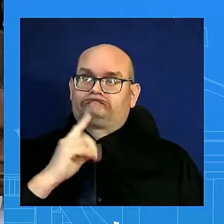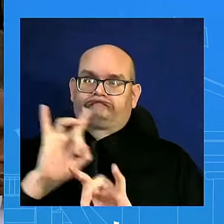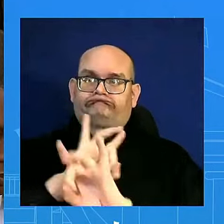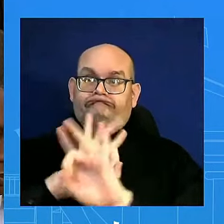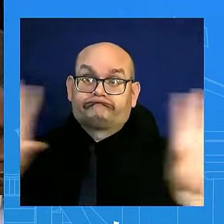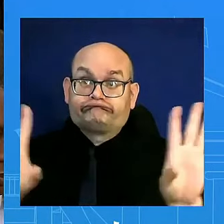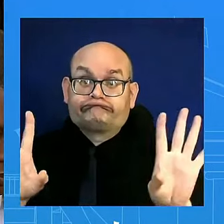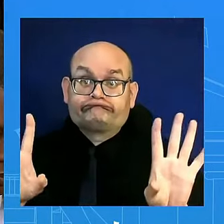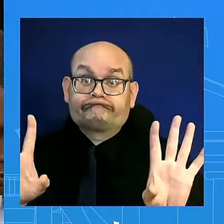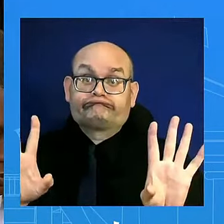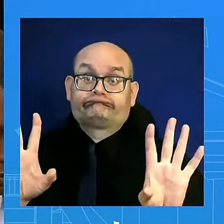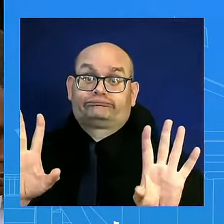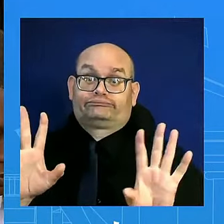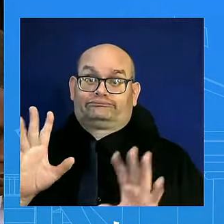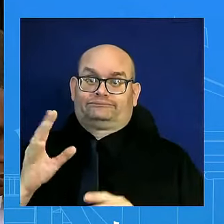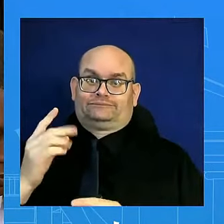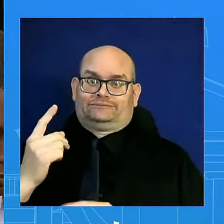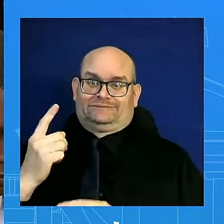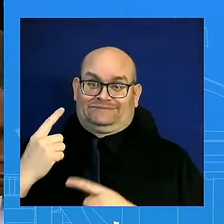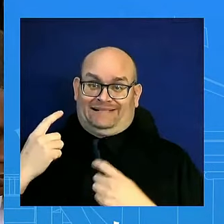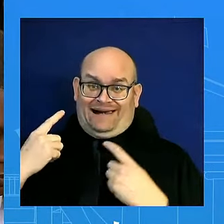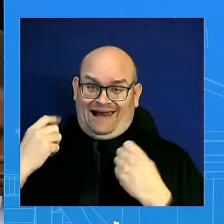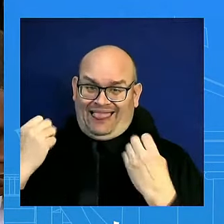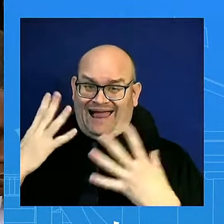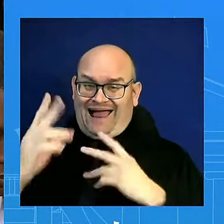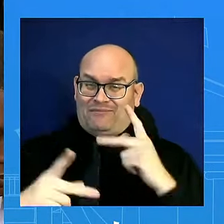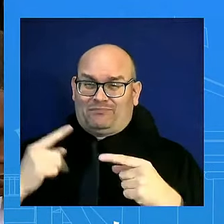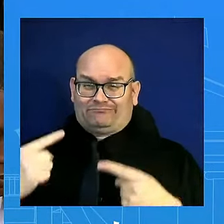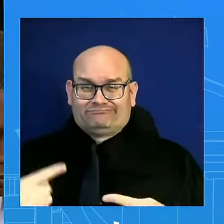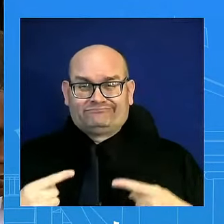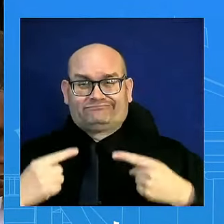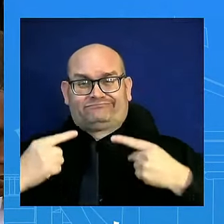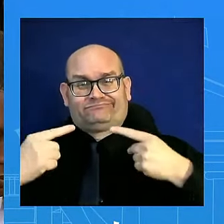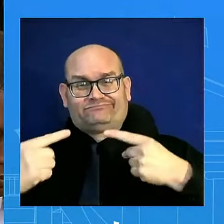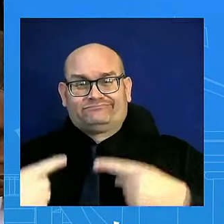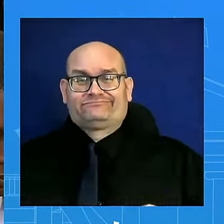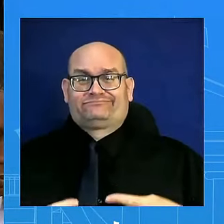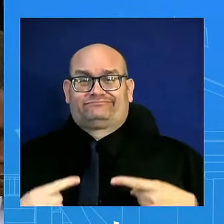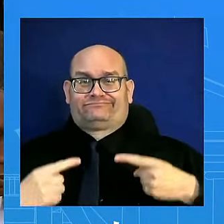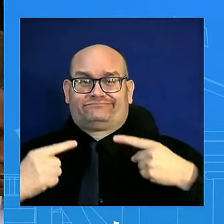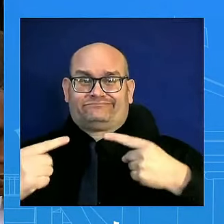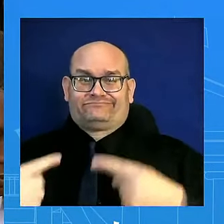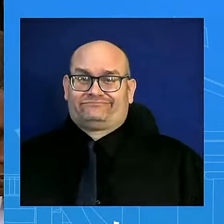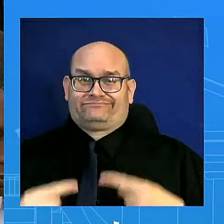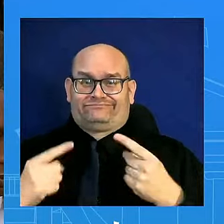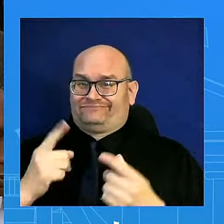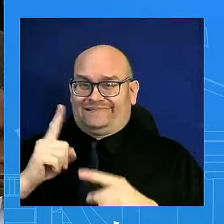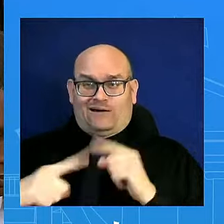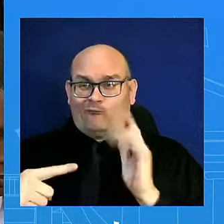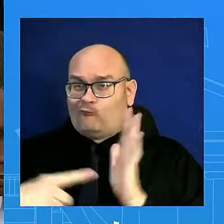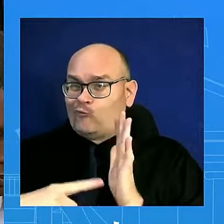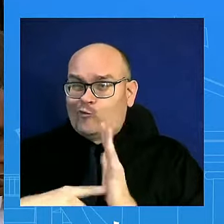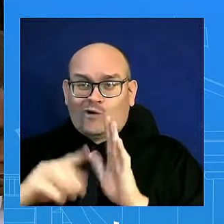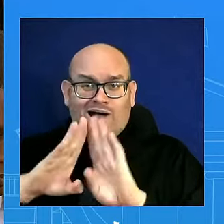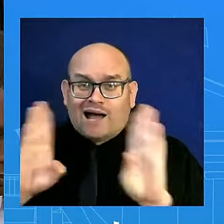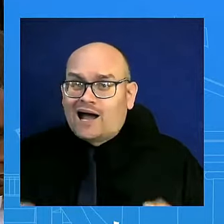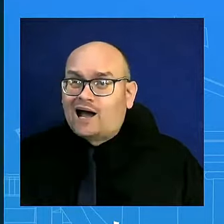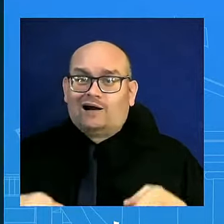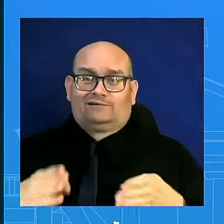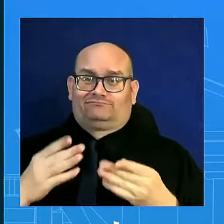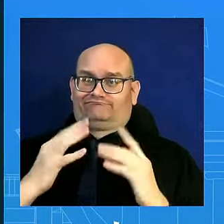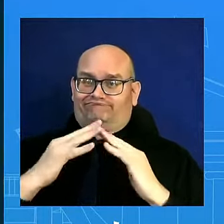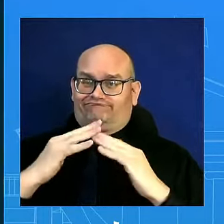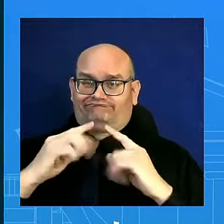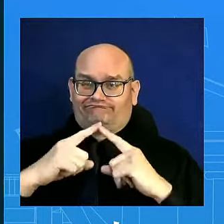a number of people still struggling with long-term housing needs and so forth. Yeah. What's the federal government doing about that? So we want to